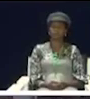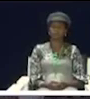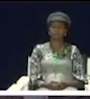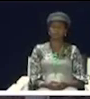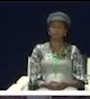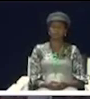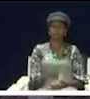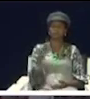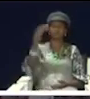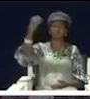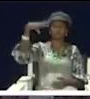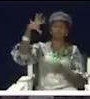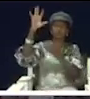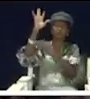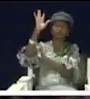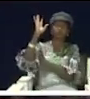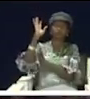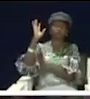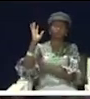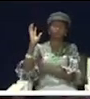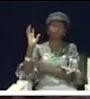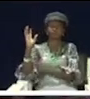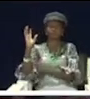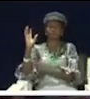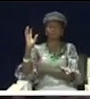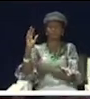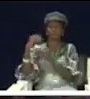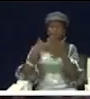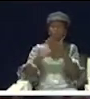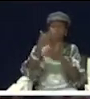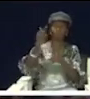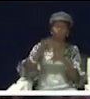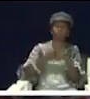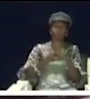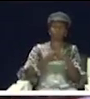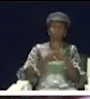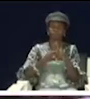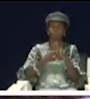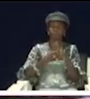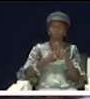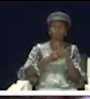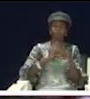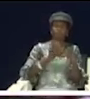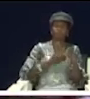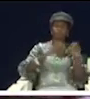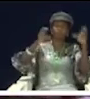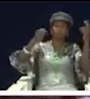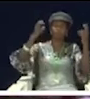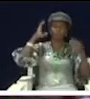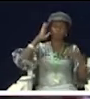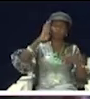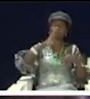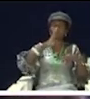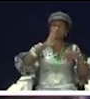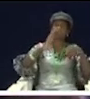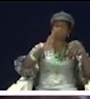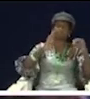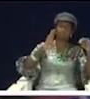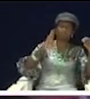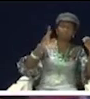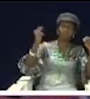Well, by the grace of God, next month, our theme will be